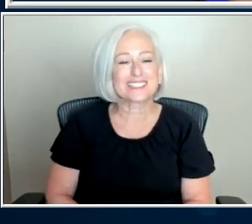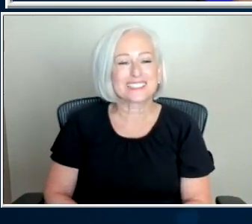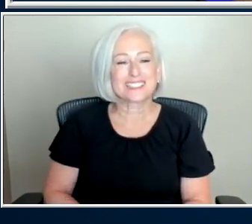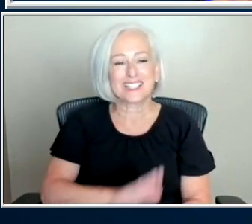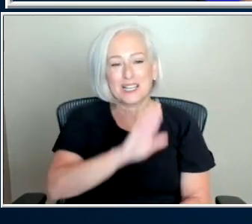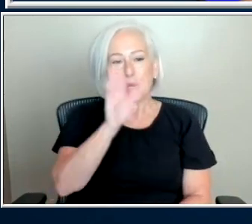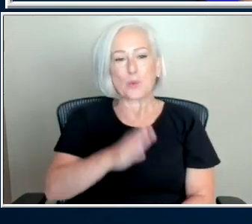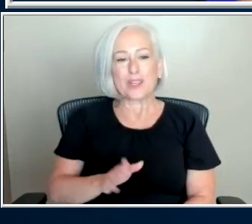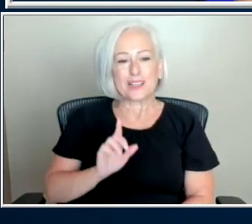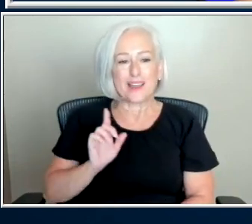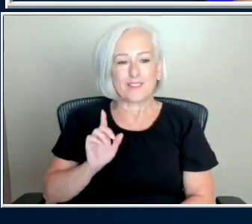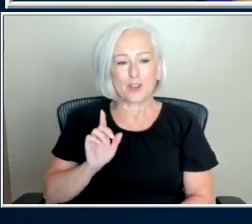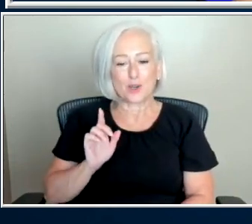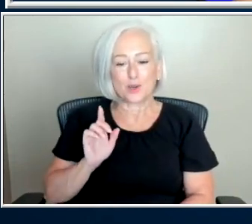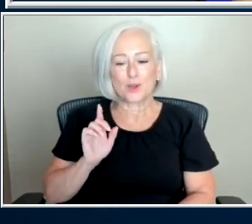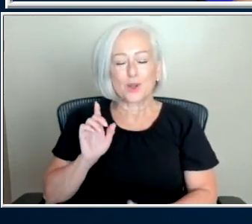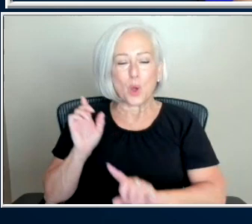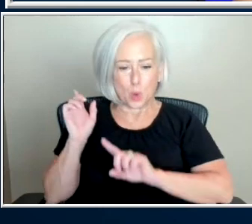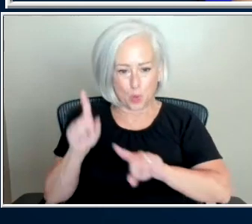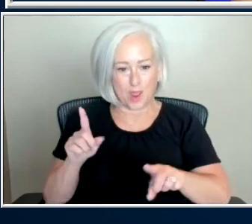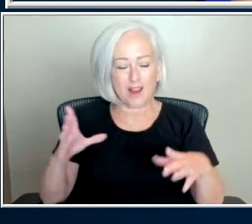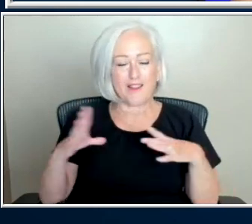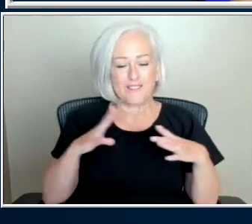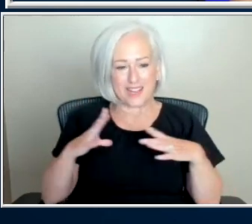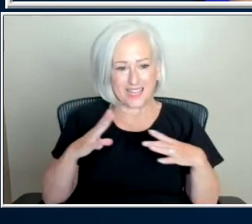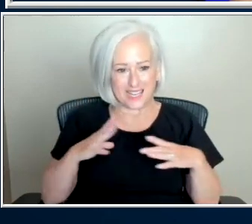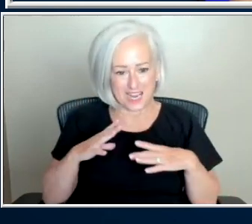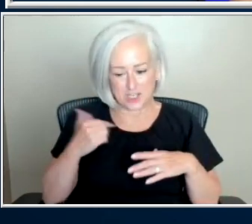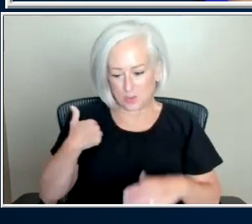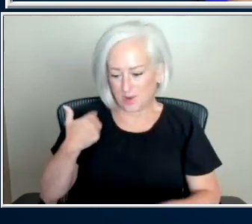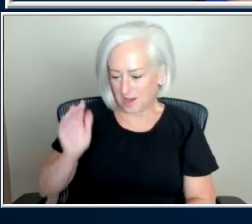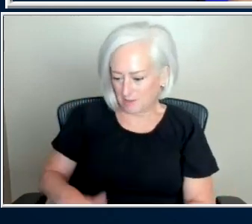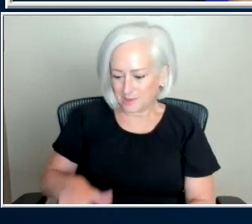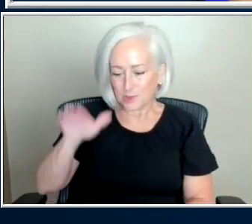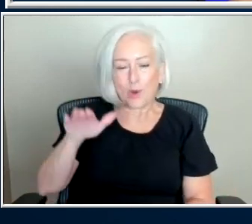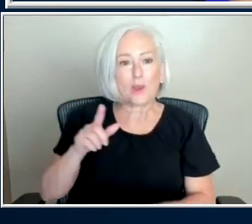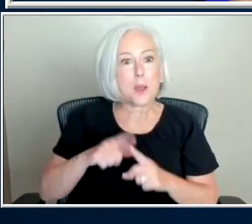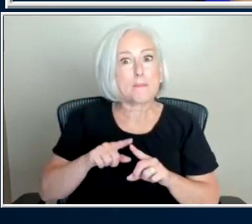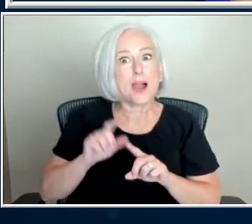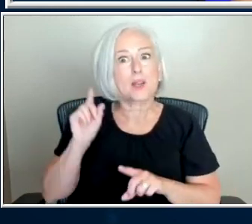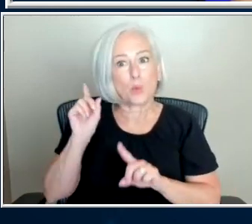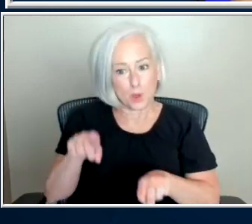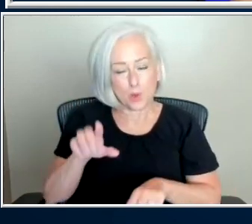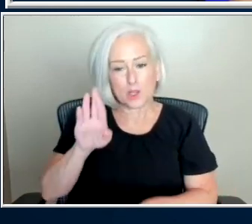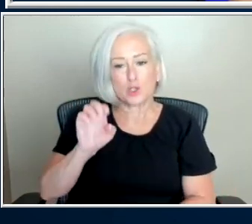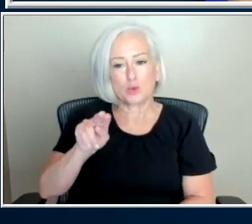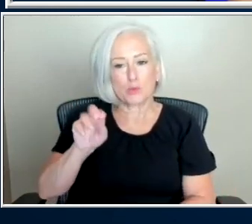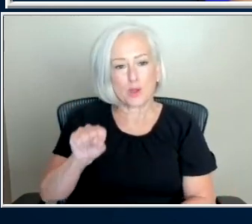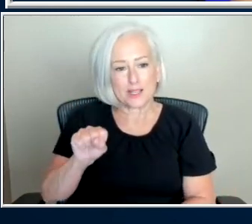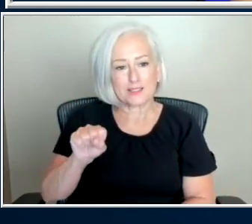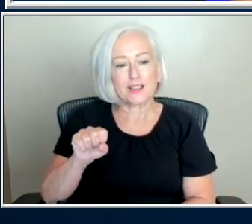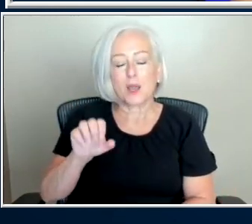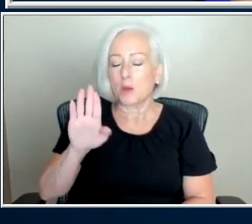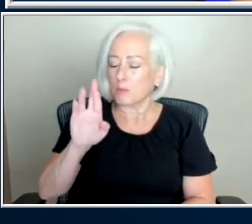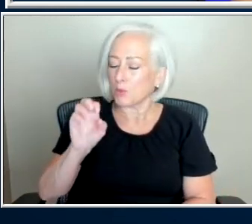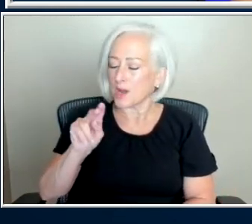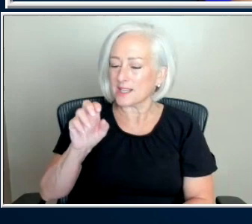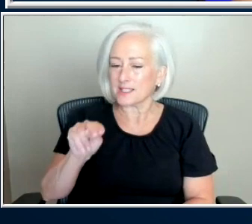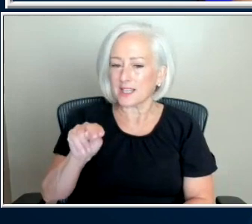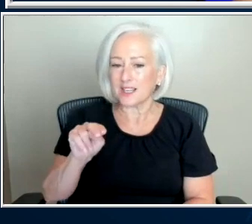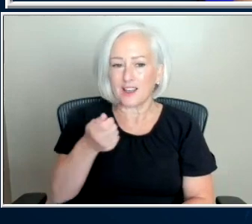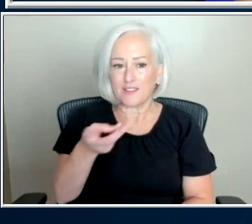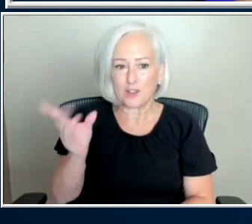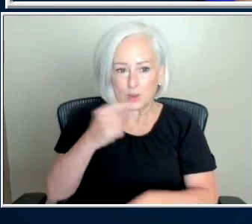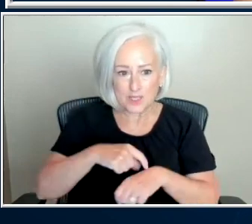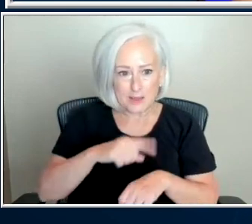vacationed when I was little, but we went to Branson a couple of times, and The only reason I had a good time was the fire